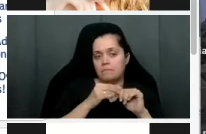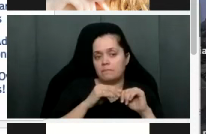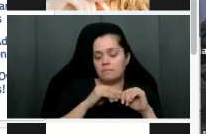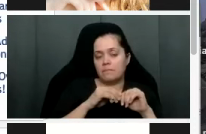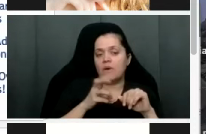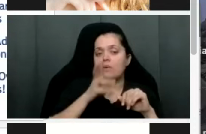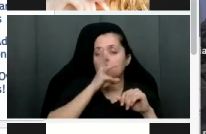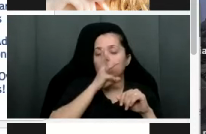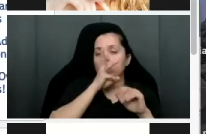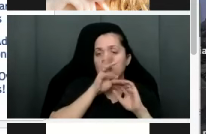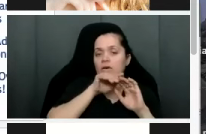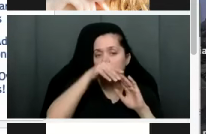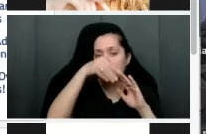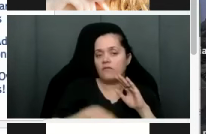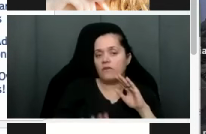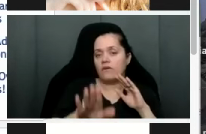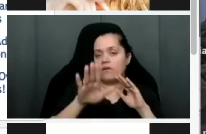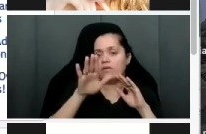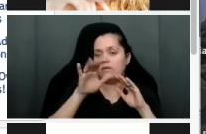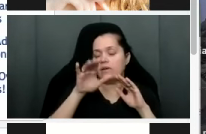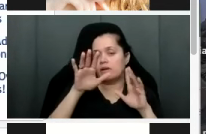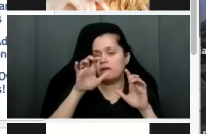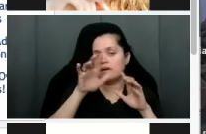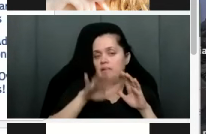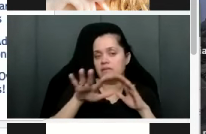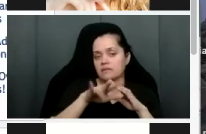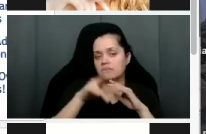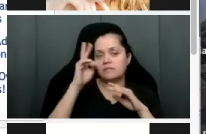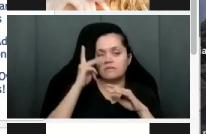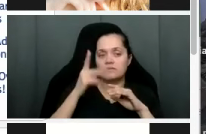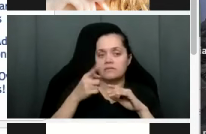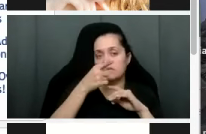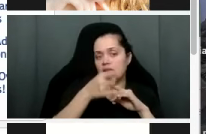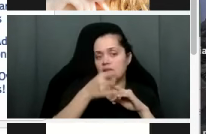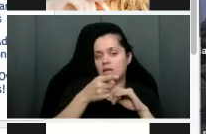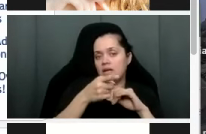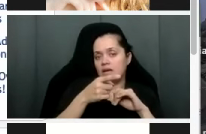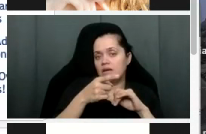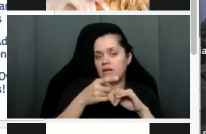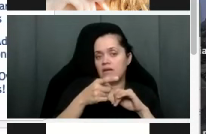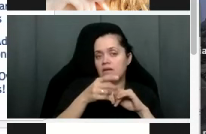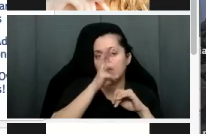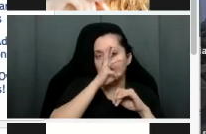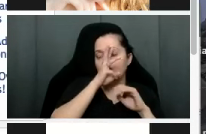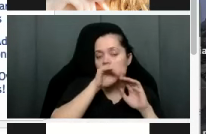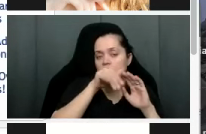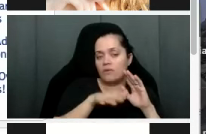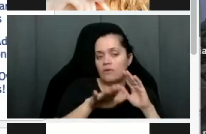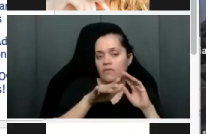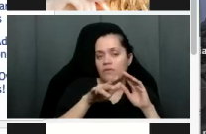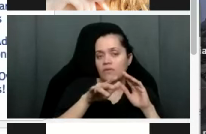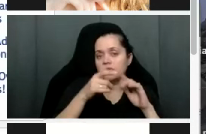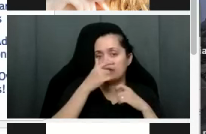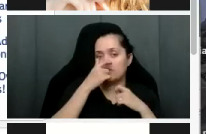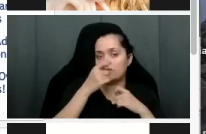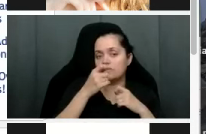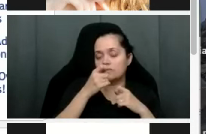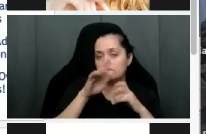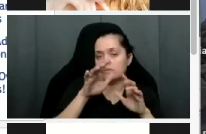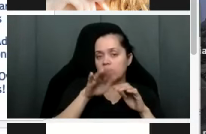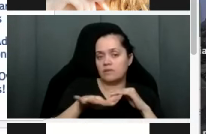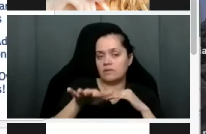Waterfall in Iceland, and you'll find out that's of note. Waterfalls are interesting in Iceland.